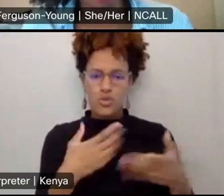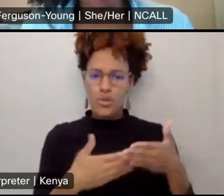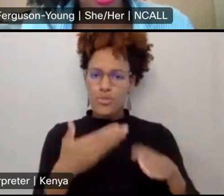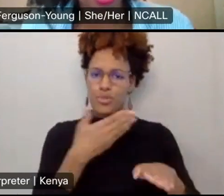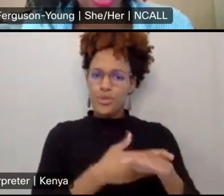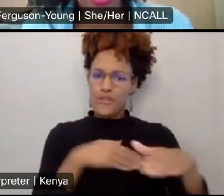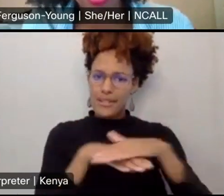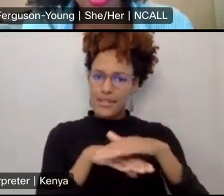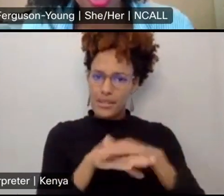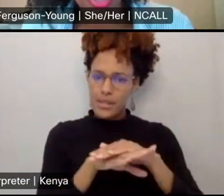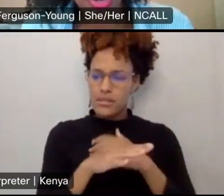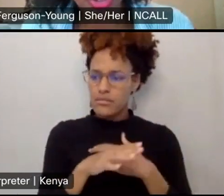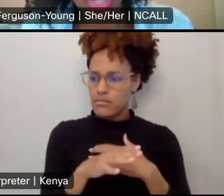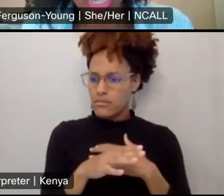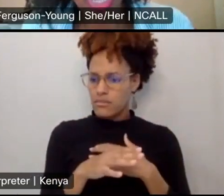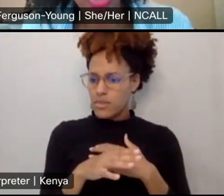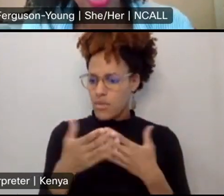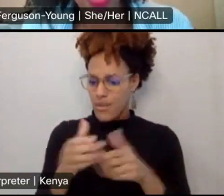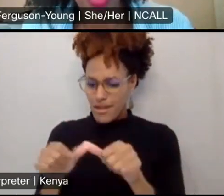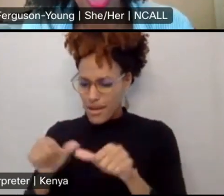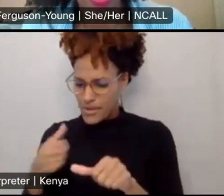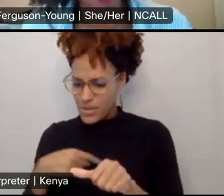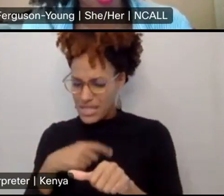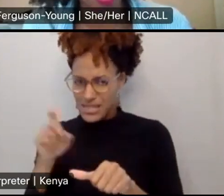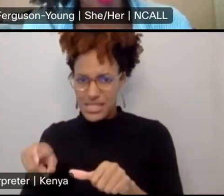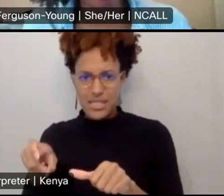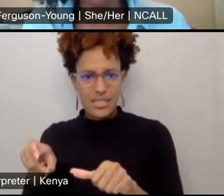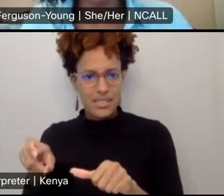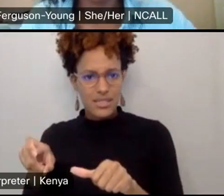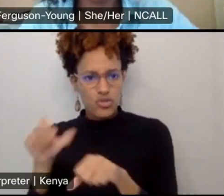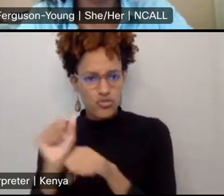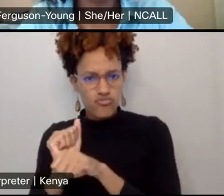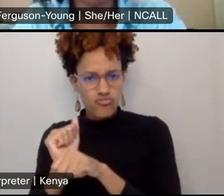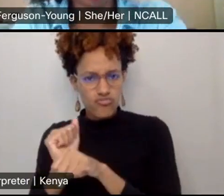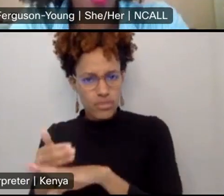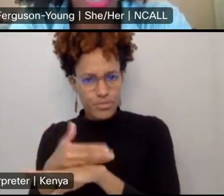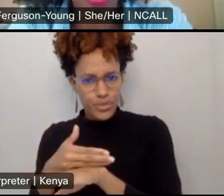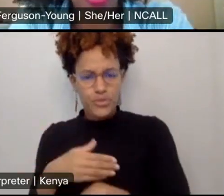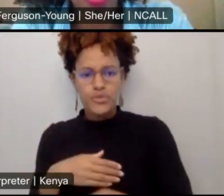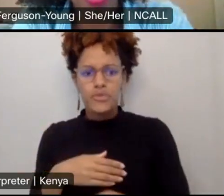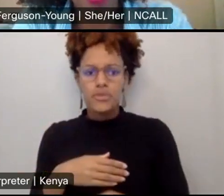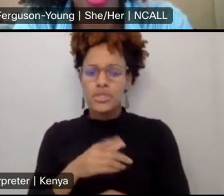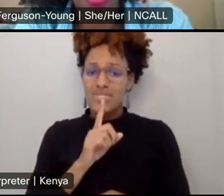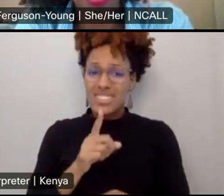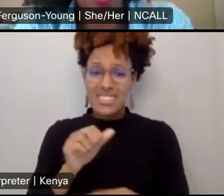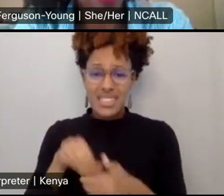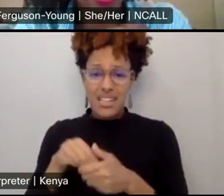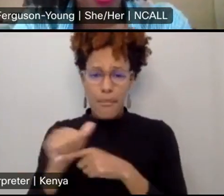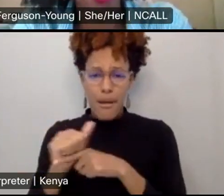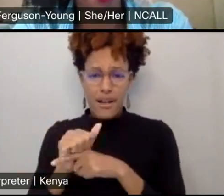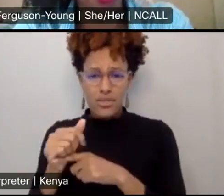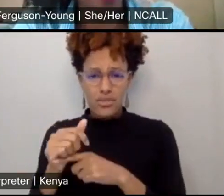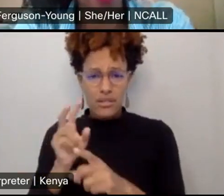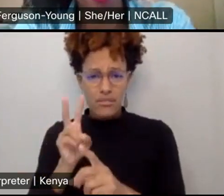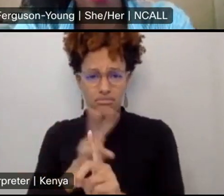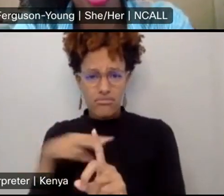like what areas do they need to work on, just really in a practical sense. And I'll come back